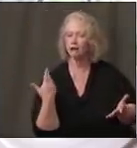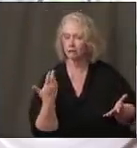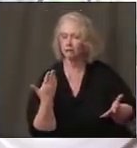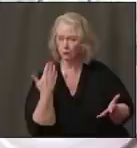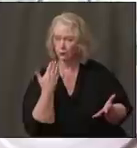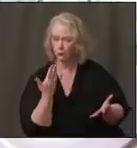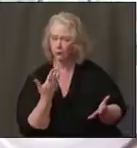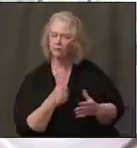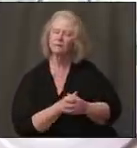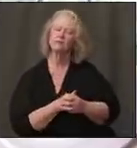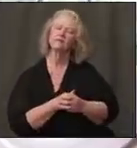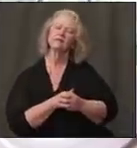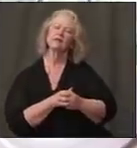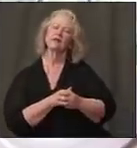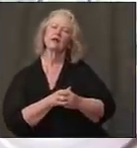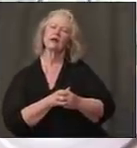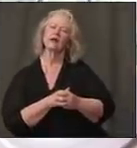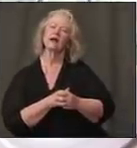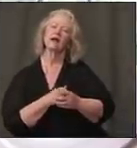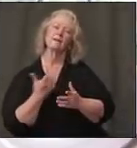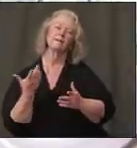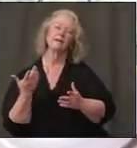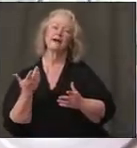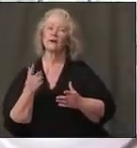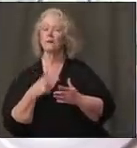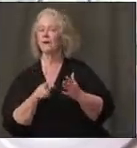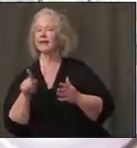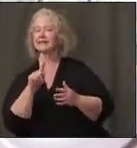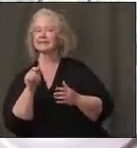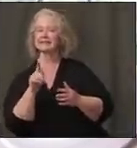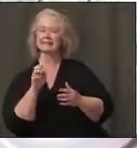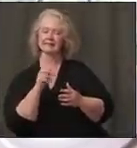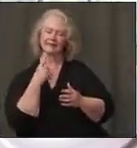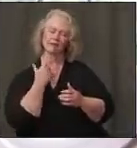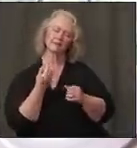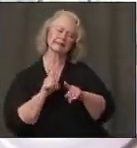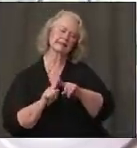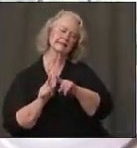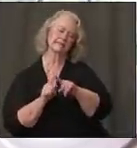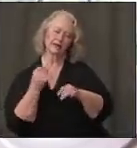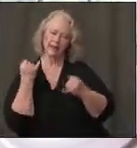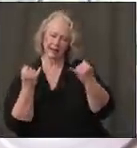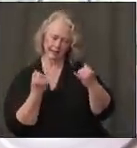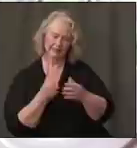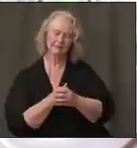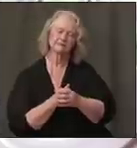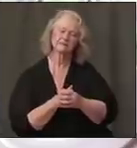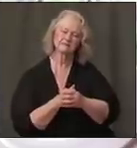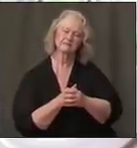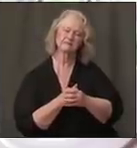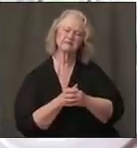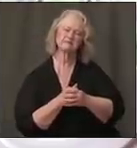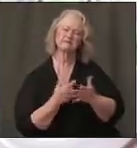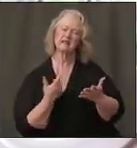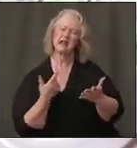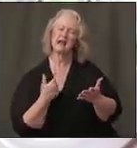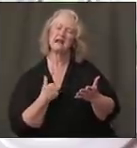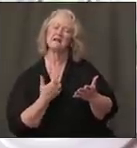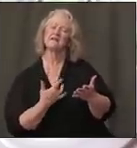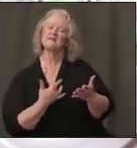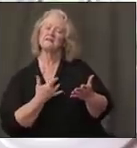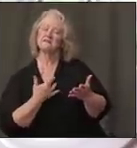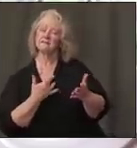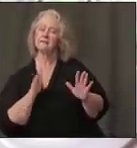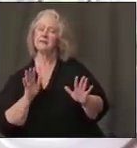basis. As Zeke said, there's a number of different constructs in development. I think a base case assumption should be that we